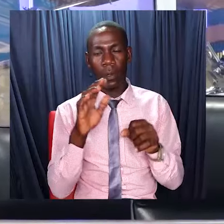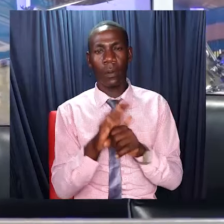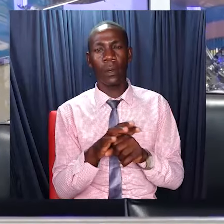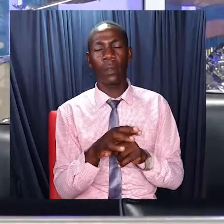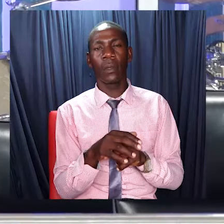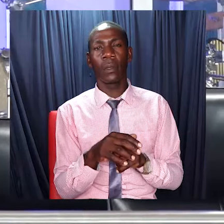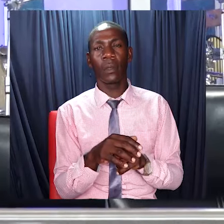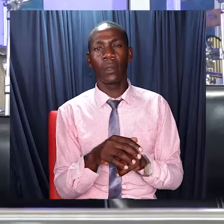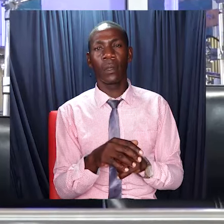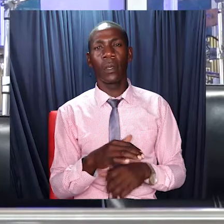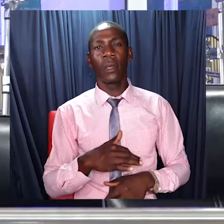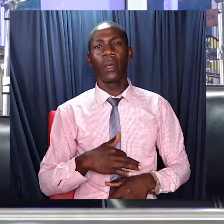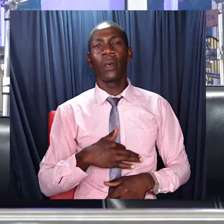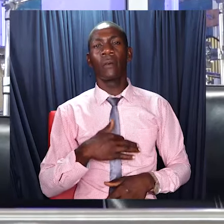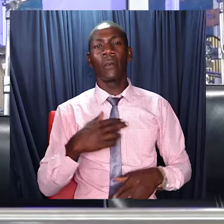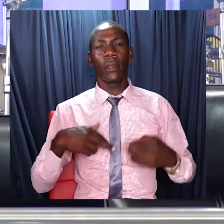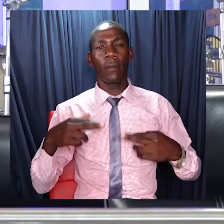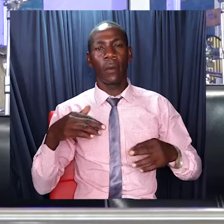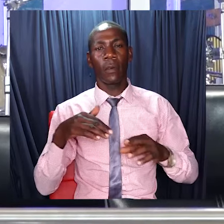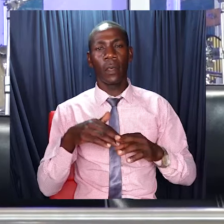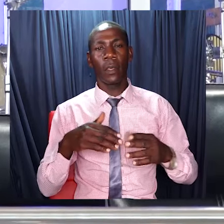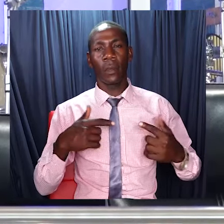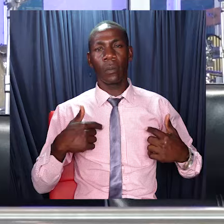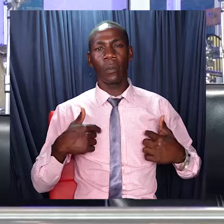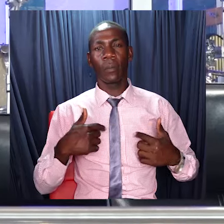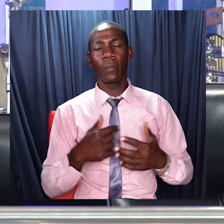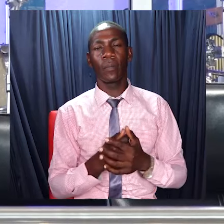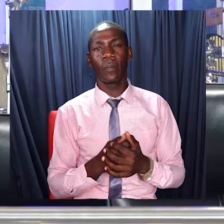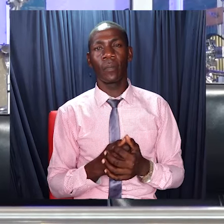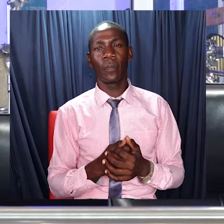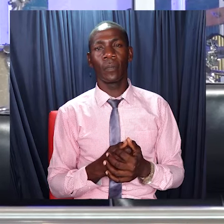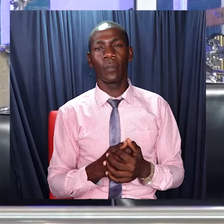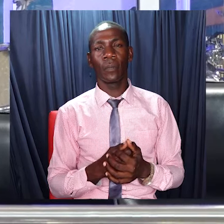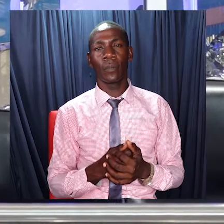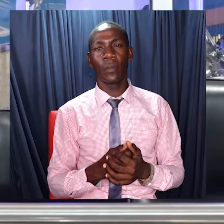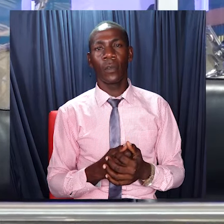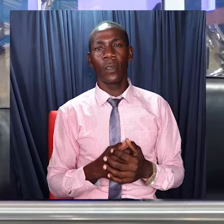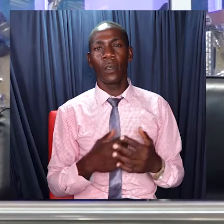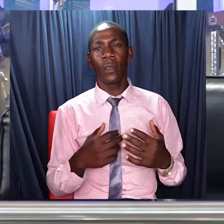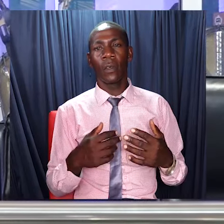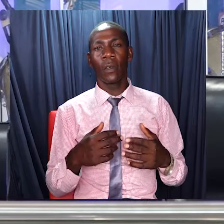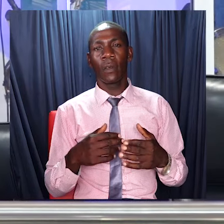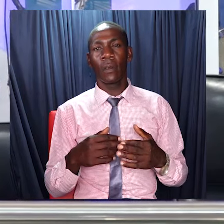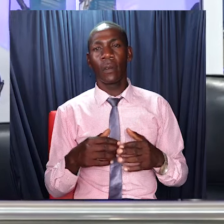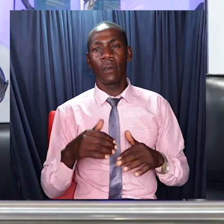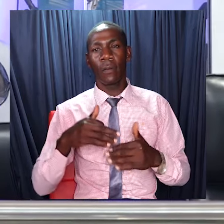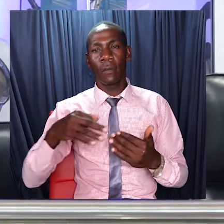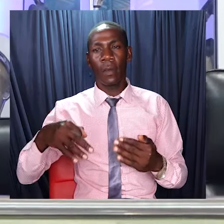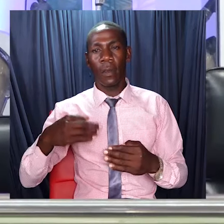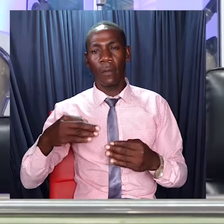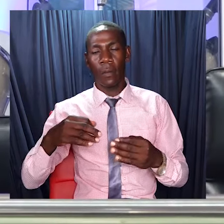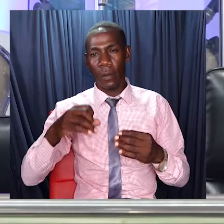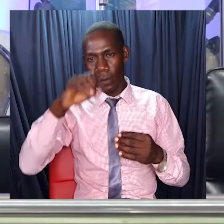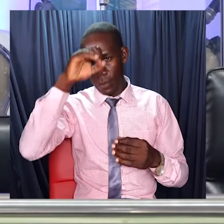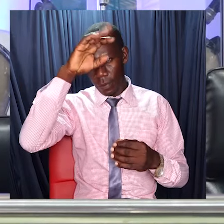I'm crying. Nasikia uvivyo kule ndani. I feel so much strength. Washirika wanashangaa na huyo kijana injili amepata wapi.